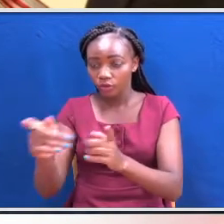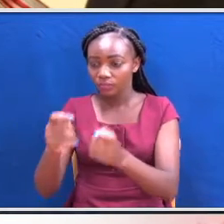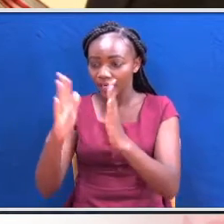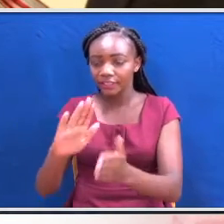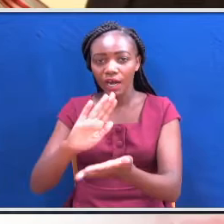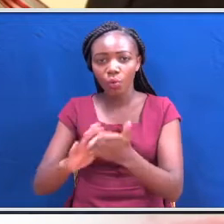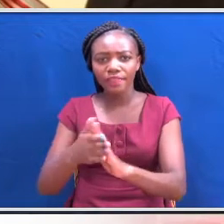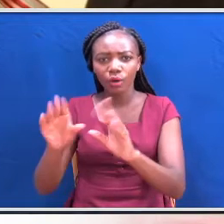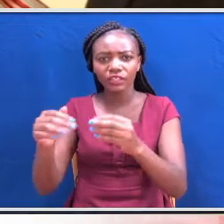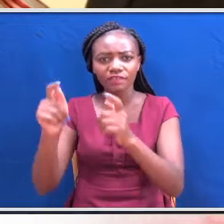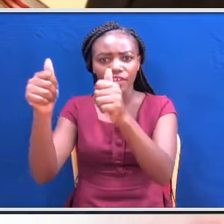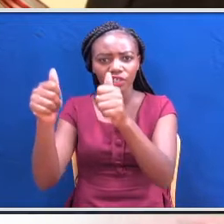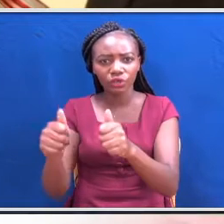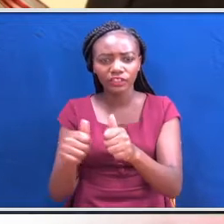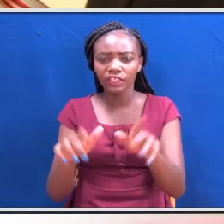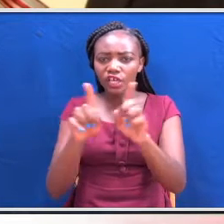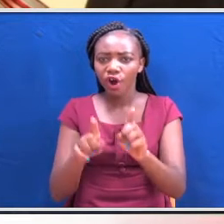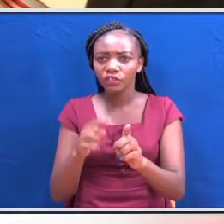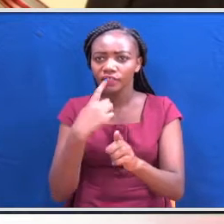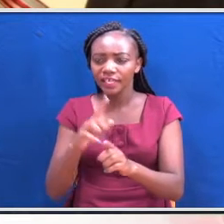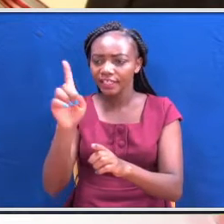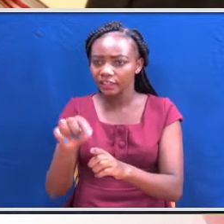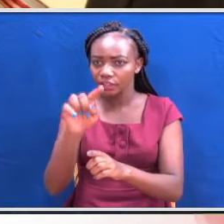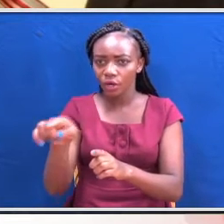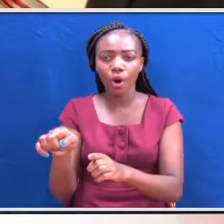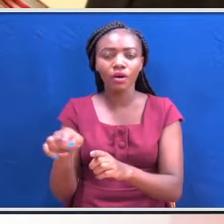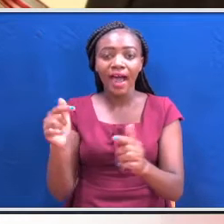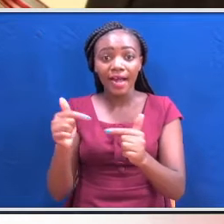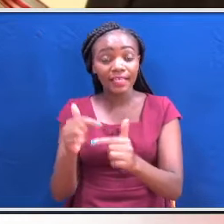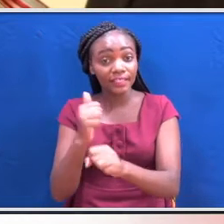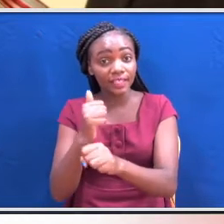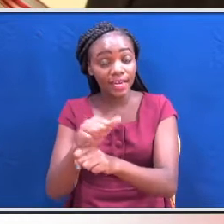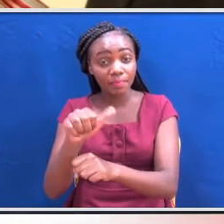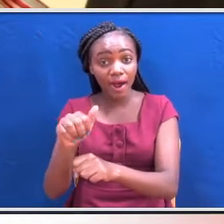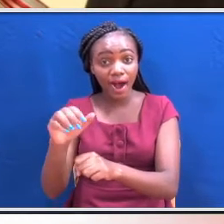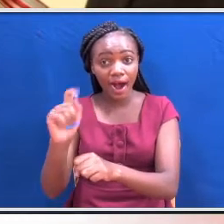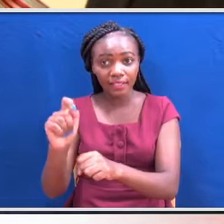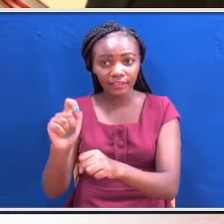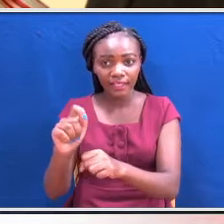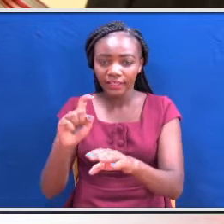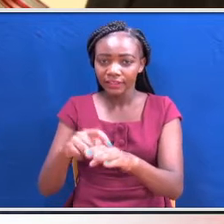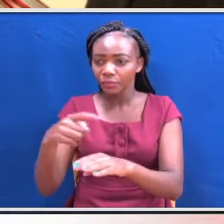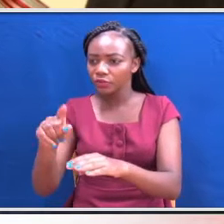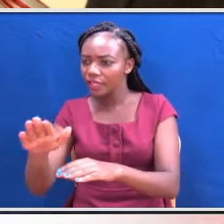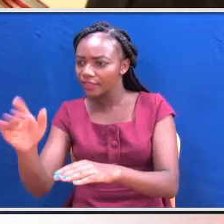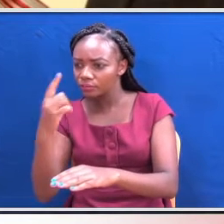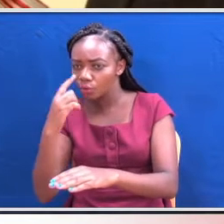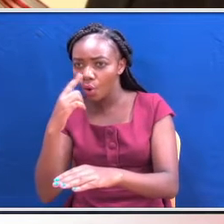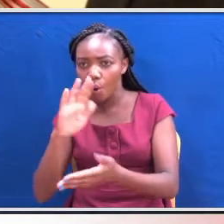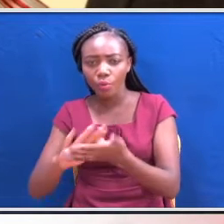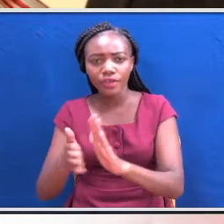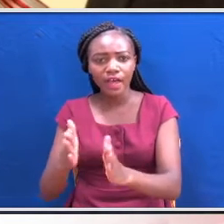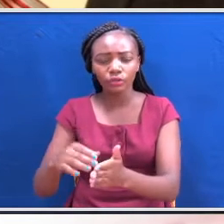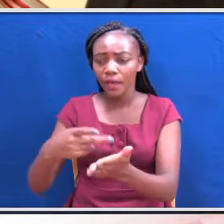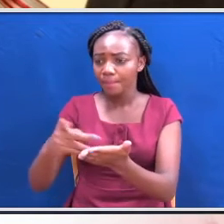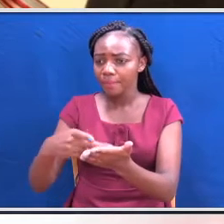also added that it is illegal and unfair labor practice to send a house help away without paying her any terminal benefits